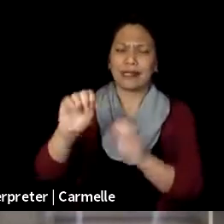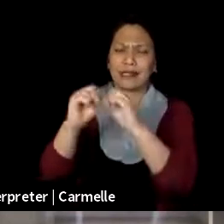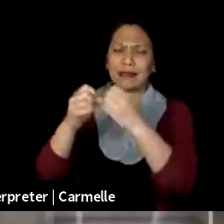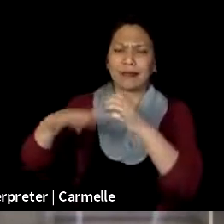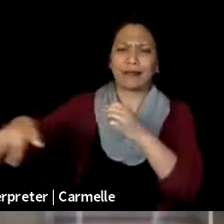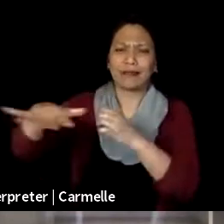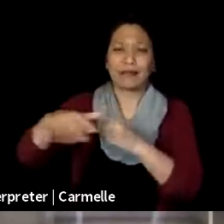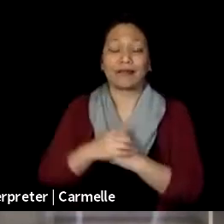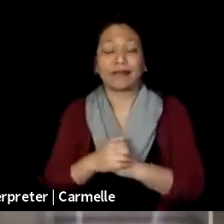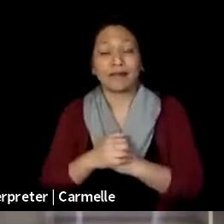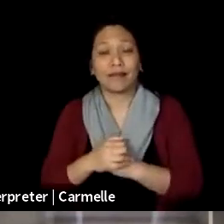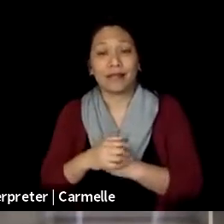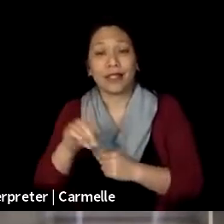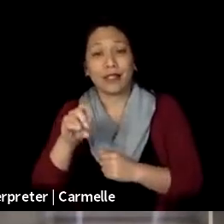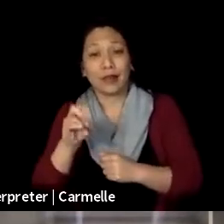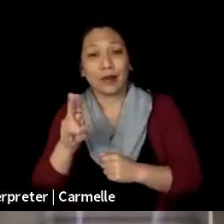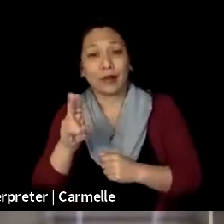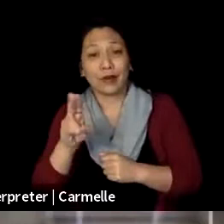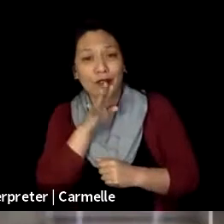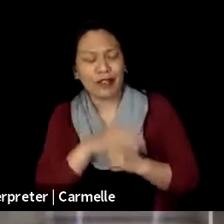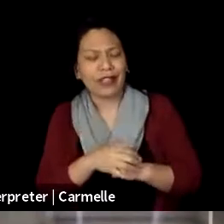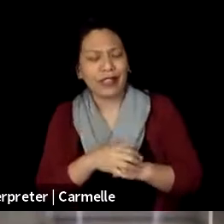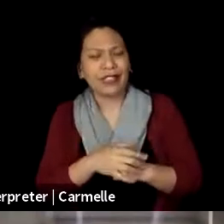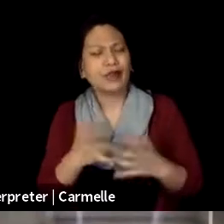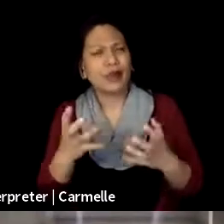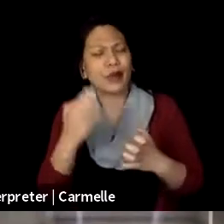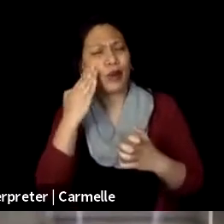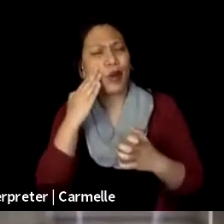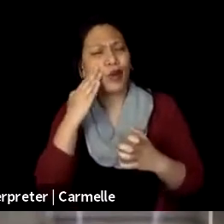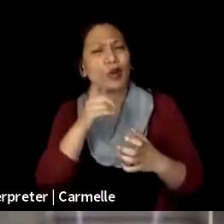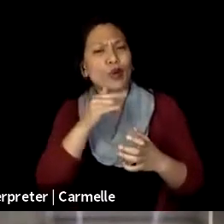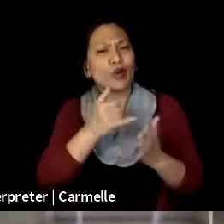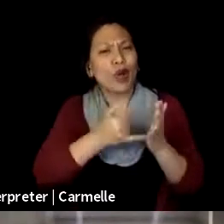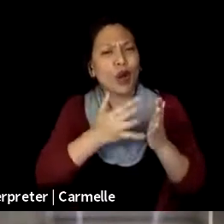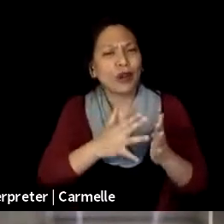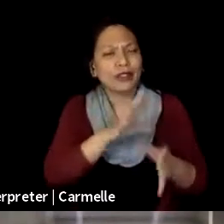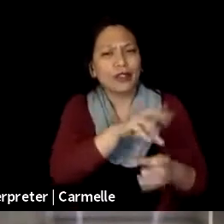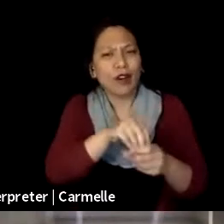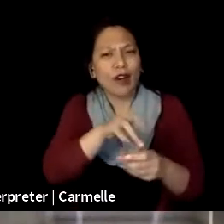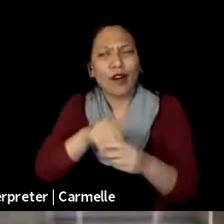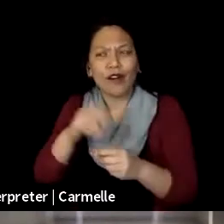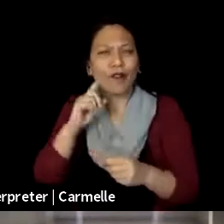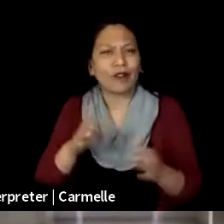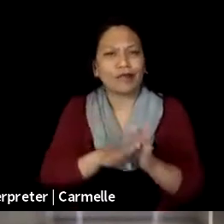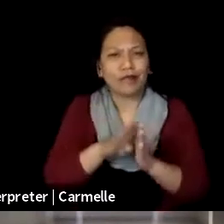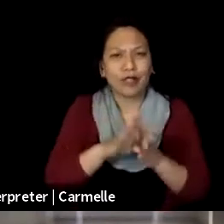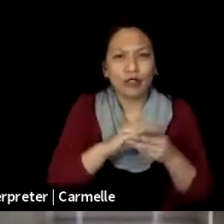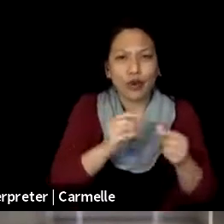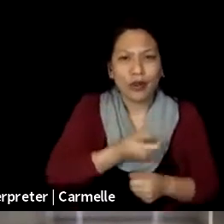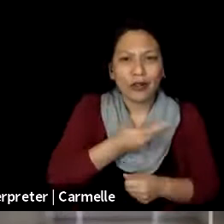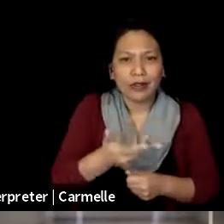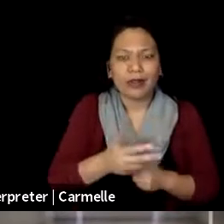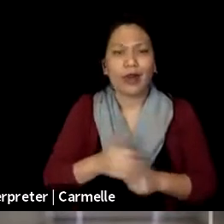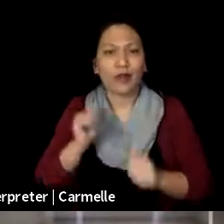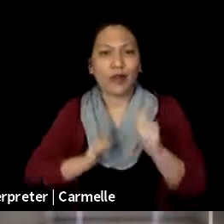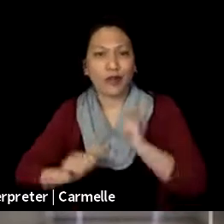mind, we wanted to hear from artists who are intentionally cultivating methods of storytelling and performance that provide